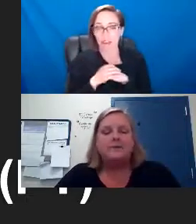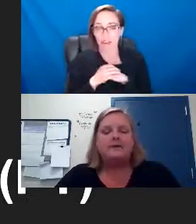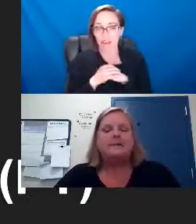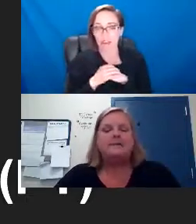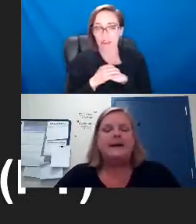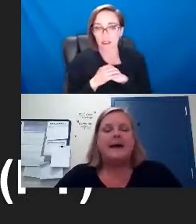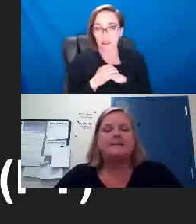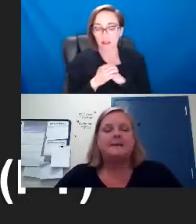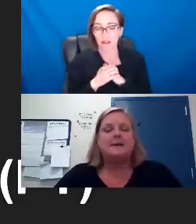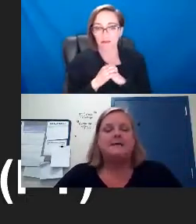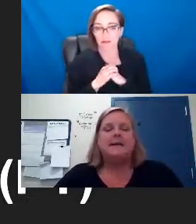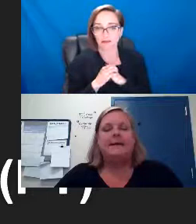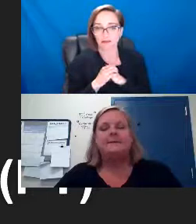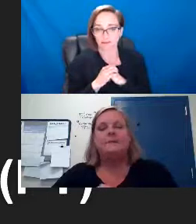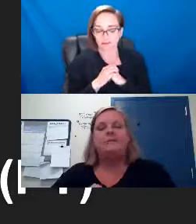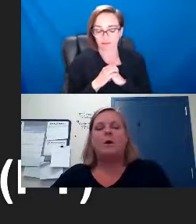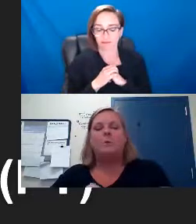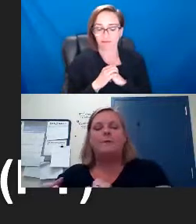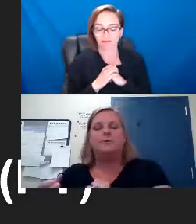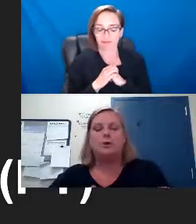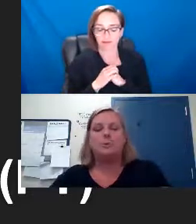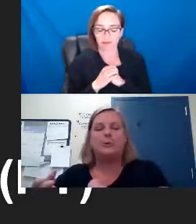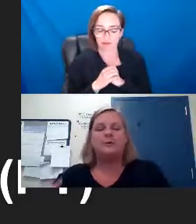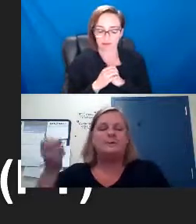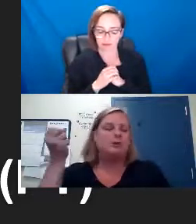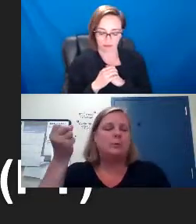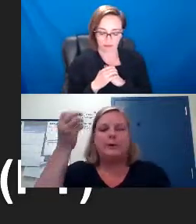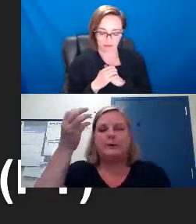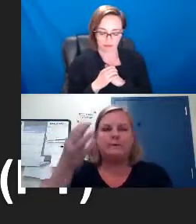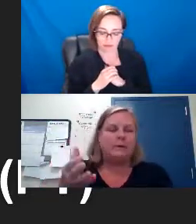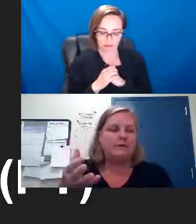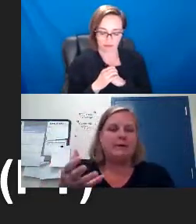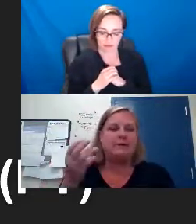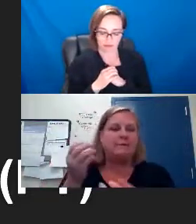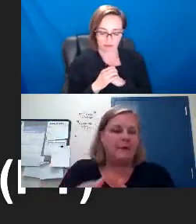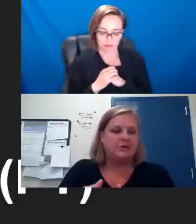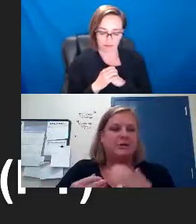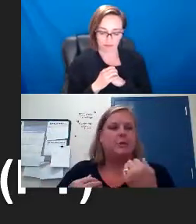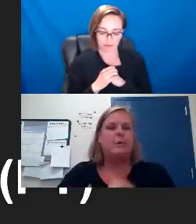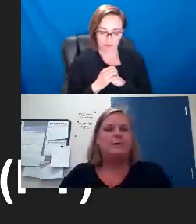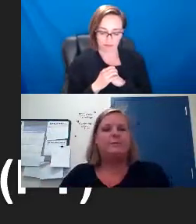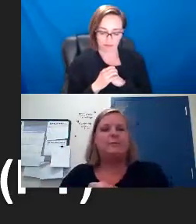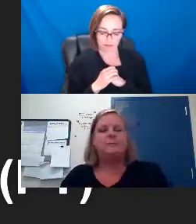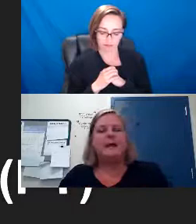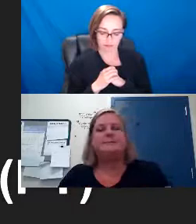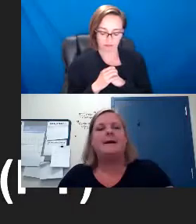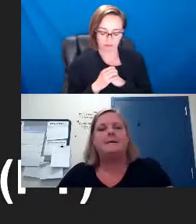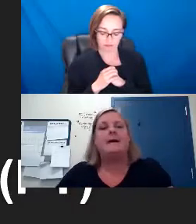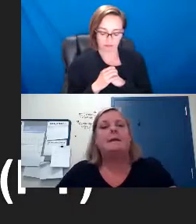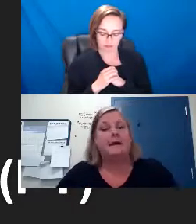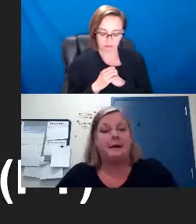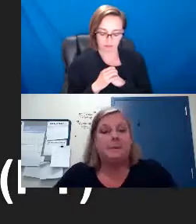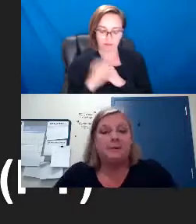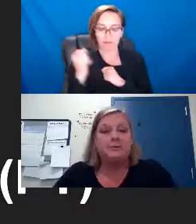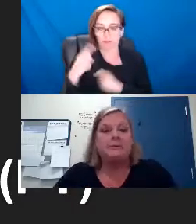happens with this is that, like I said before, when the interpreter is interpreting, they're giving information. With